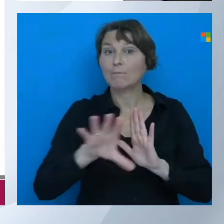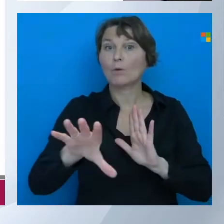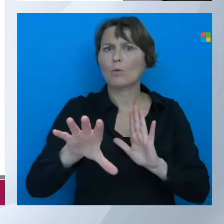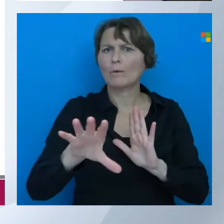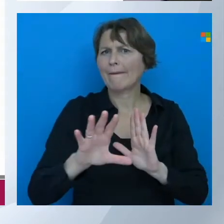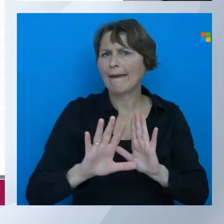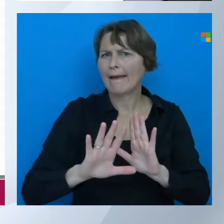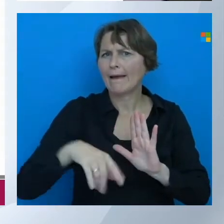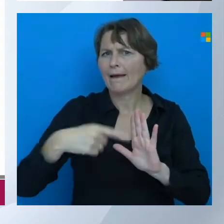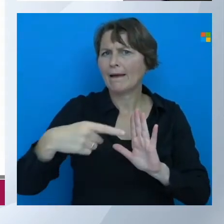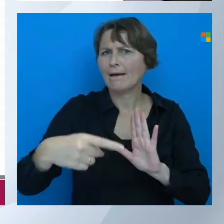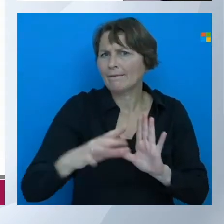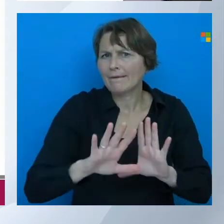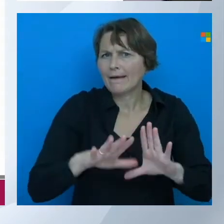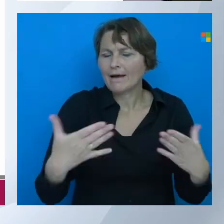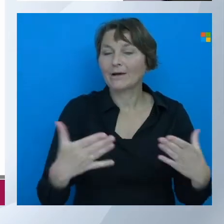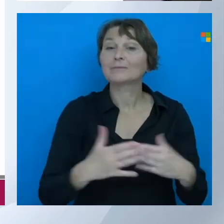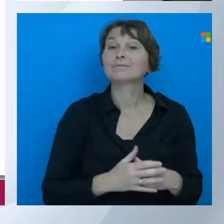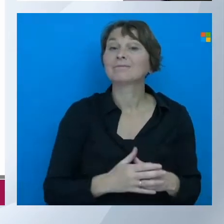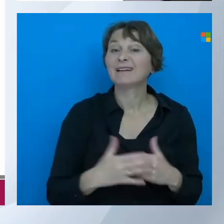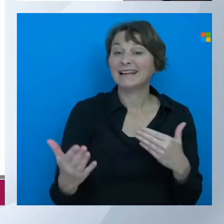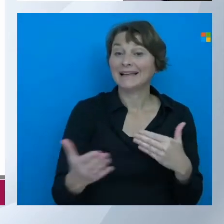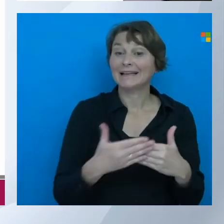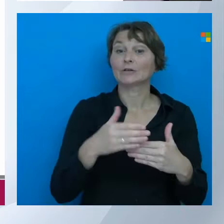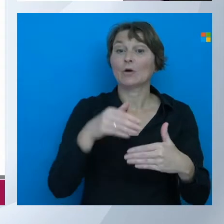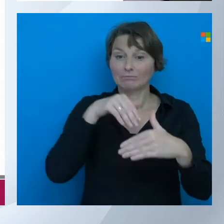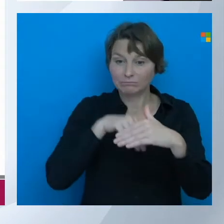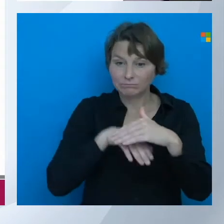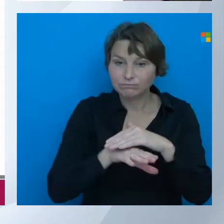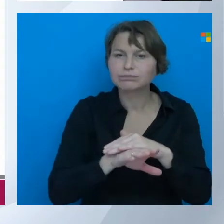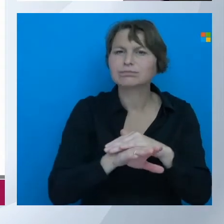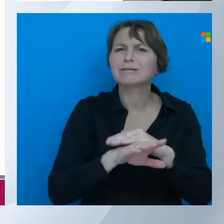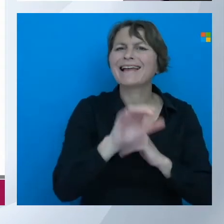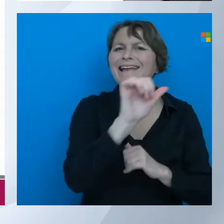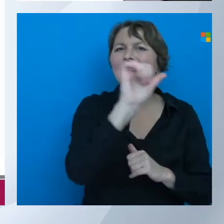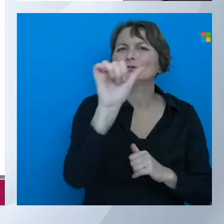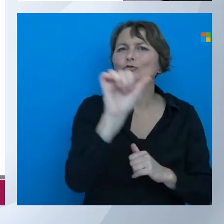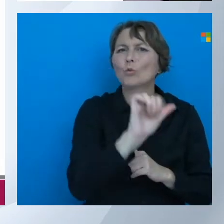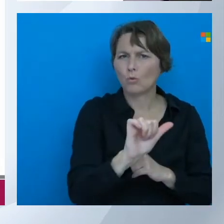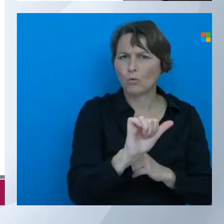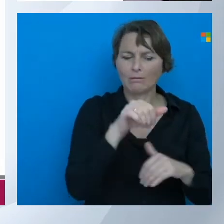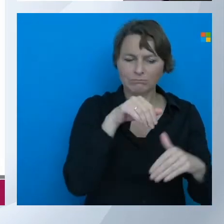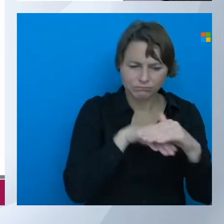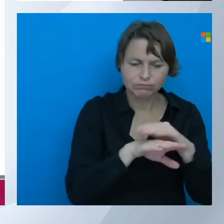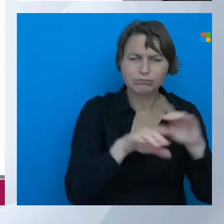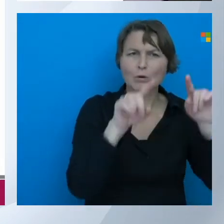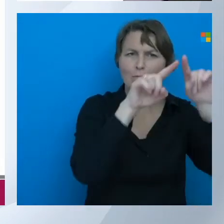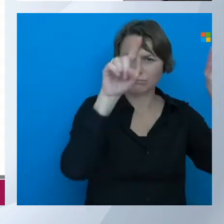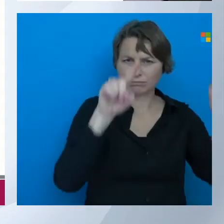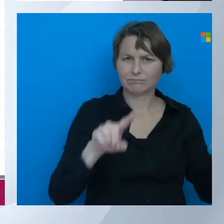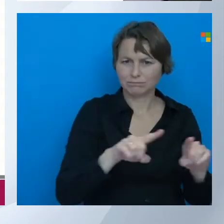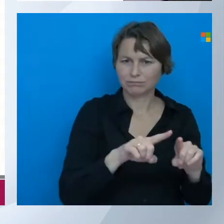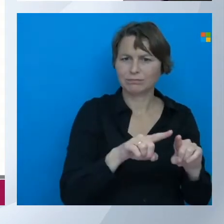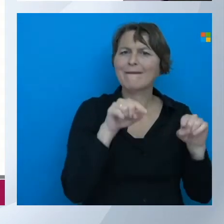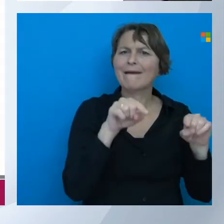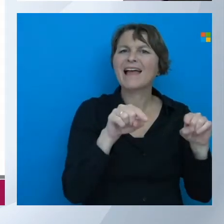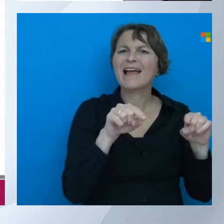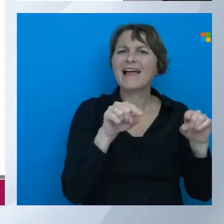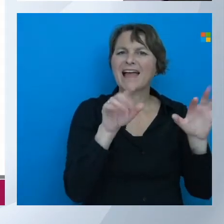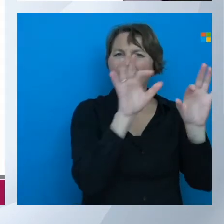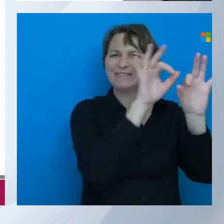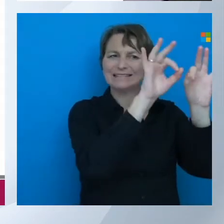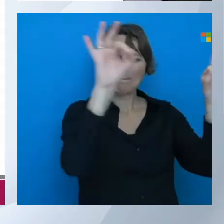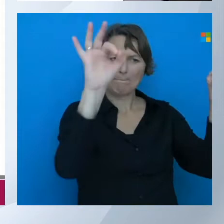go within your Azure portal to the template section, because that gives you a full library, so to speak,